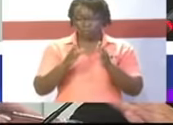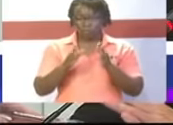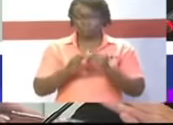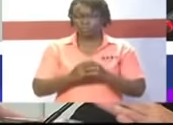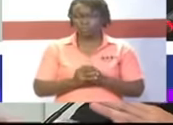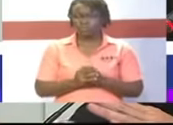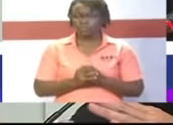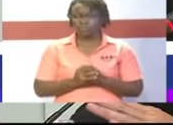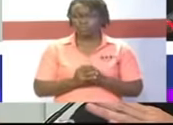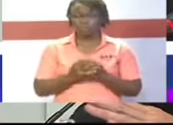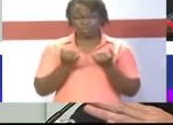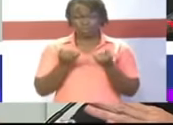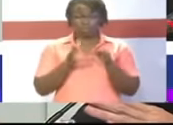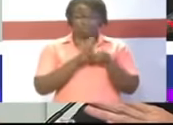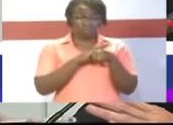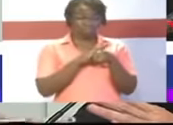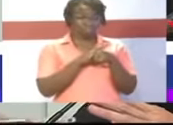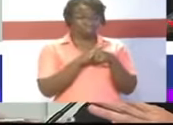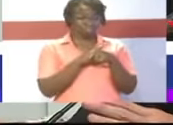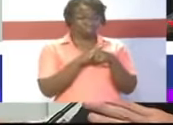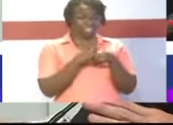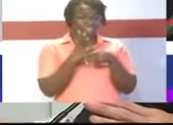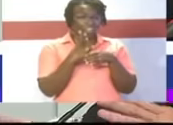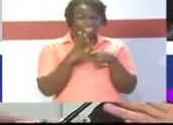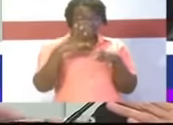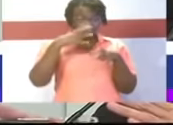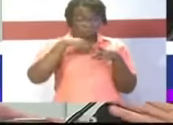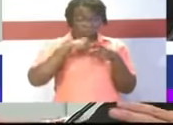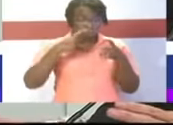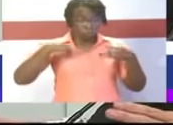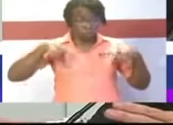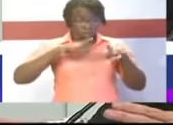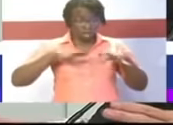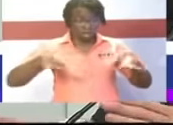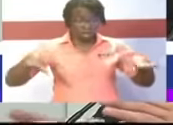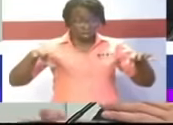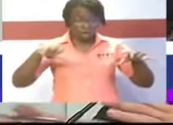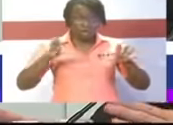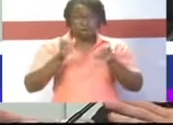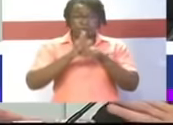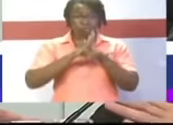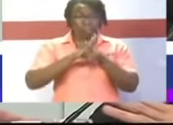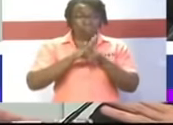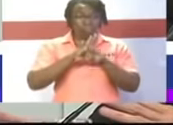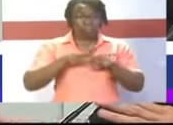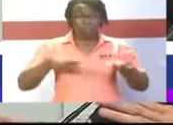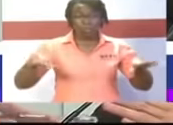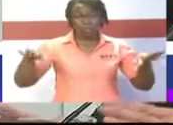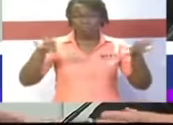now, COVID walks amongst us. Let's get that fact straight. We couldn't get rid of it. No